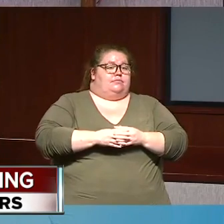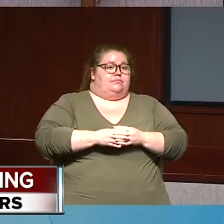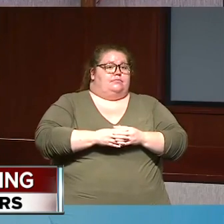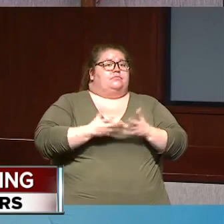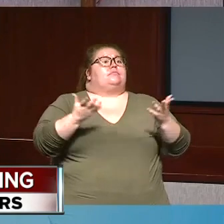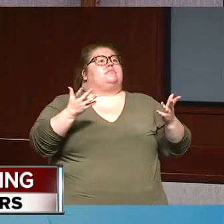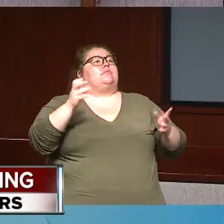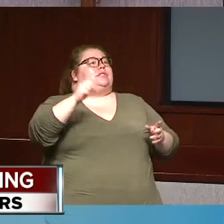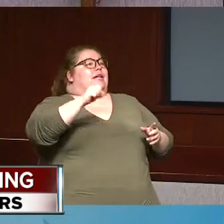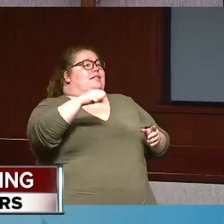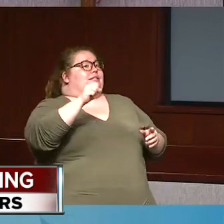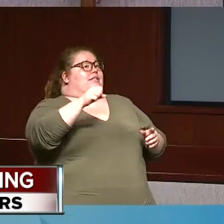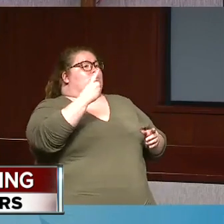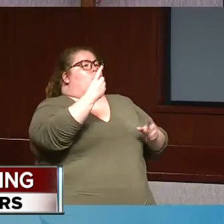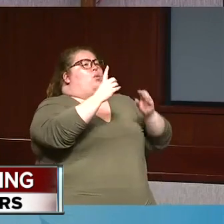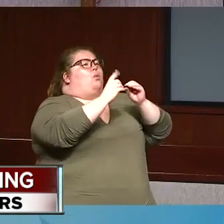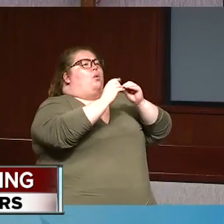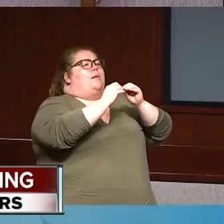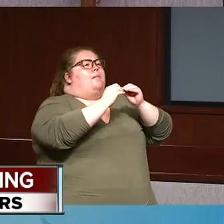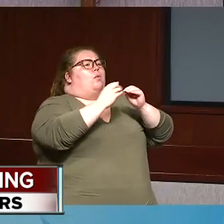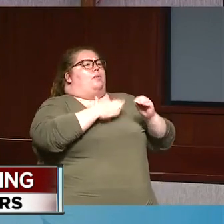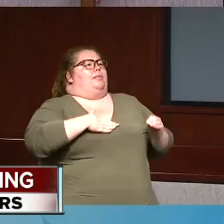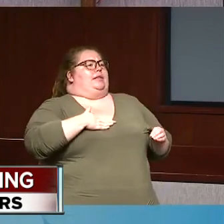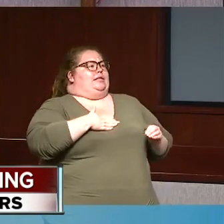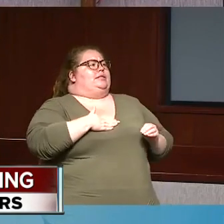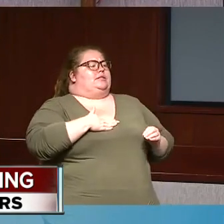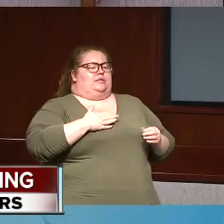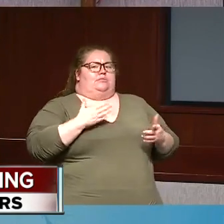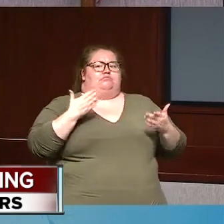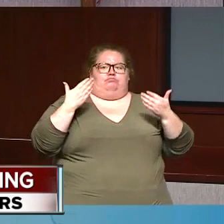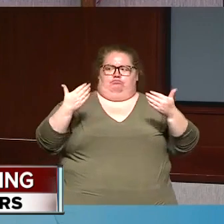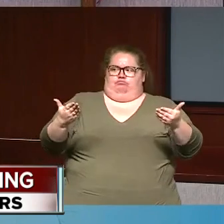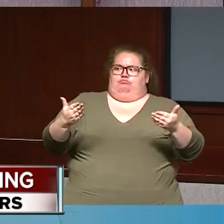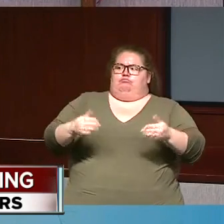Yeah, I've got one more question, Megan, if I could. Go ahead.